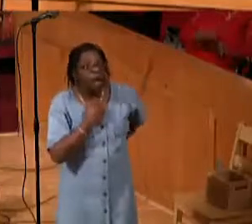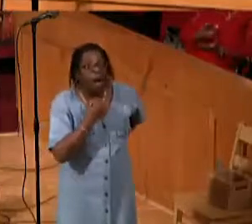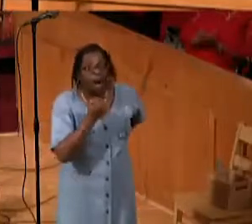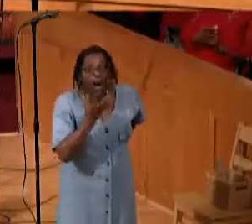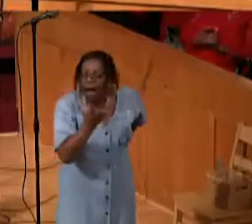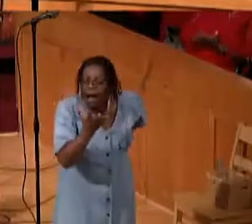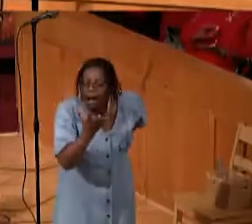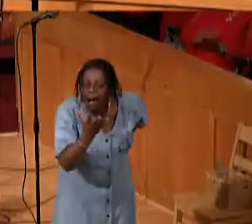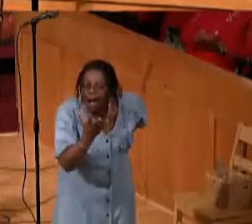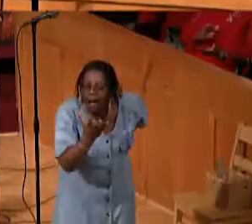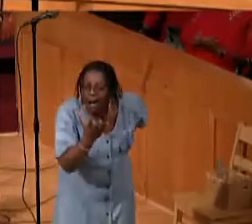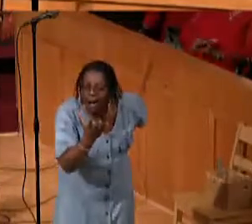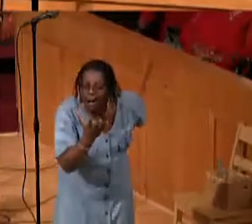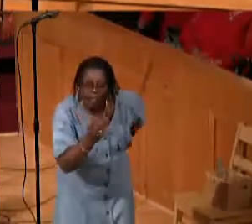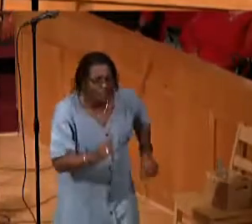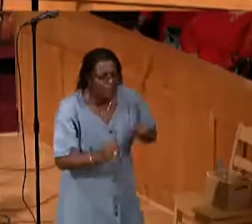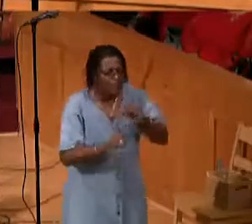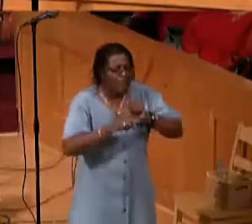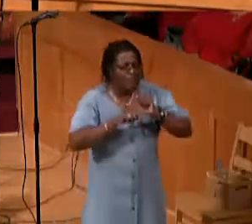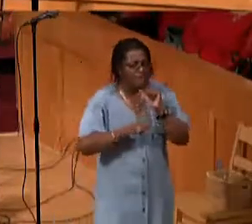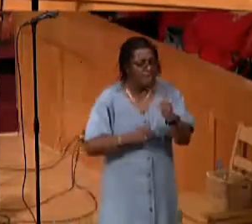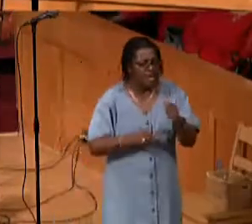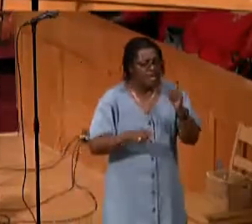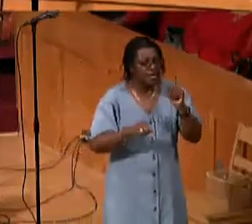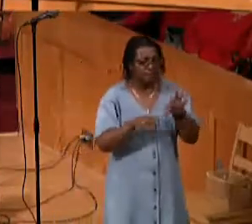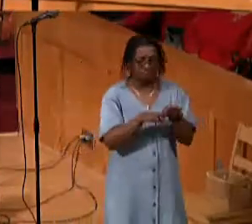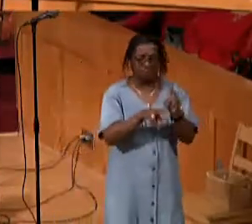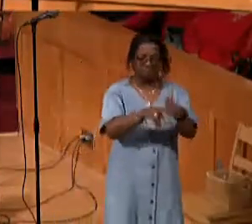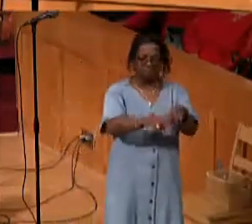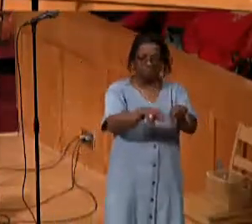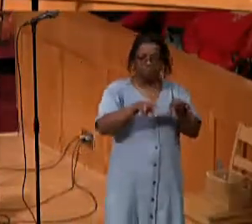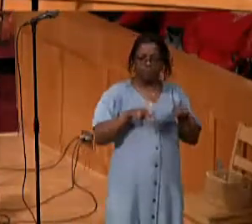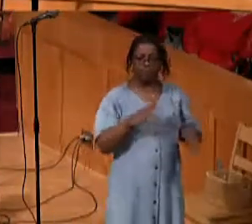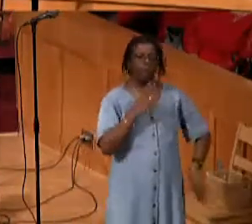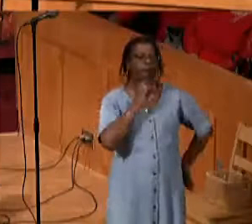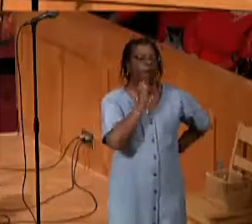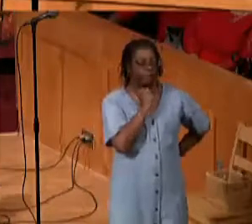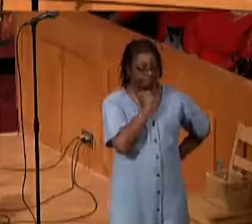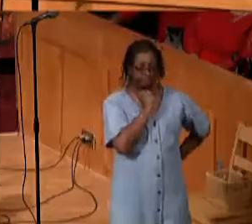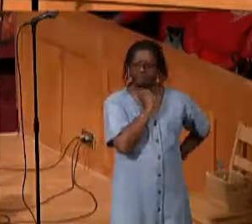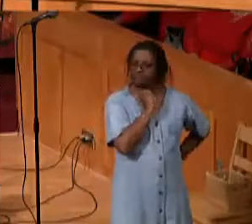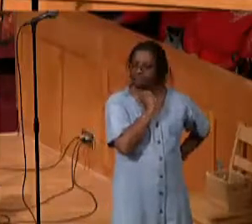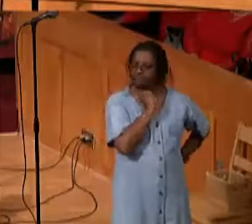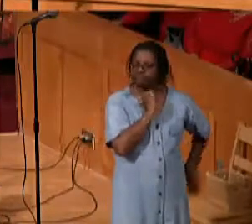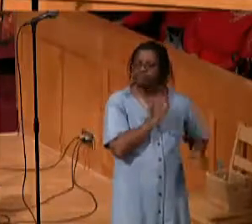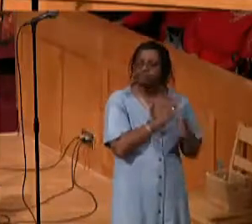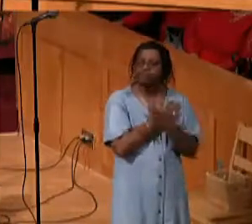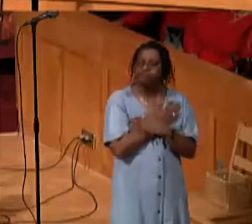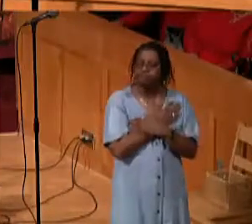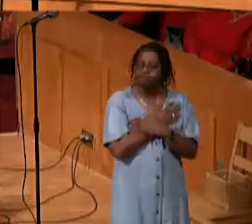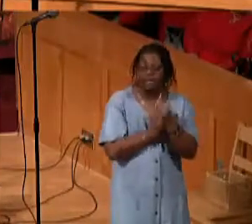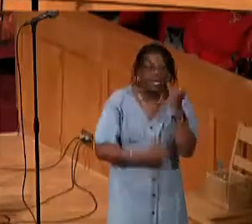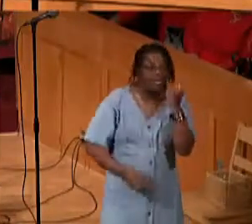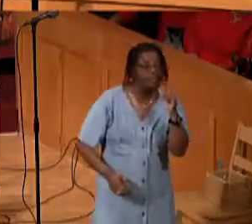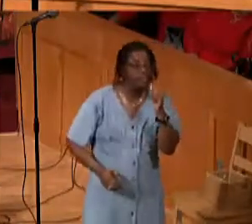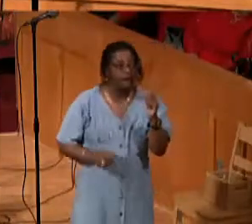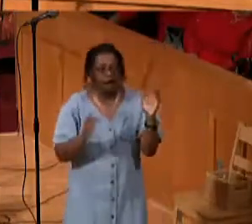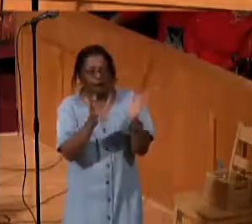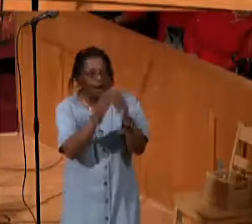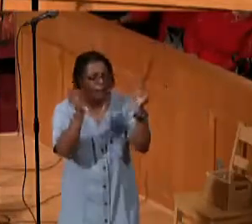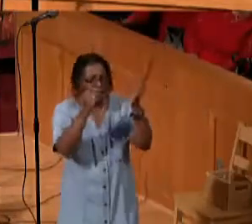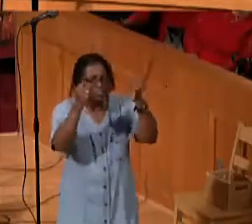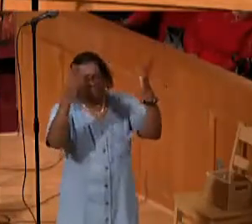I said something ought to come out your mouth. Amen. If it ain't hallelujah, you ought to say thank you,